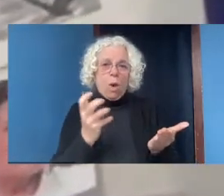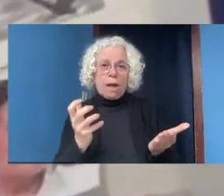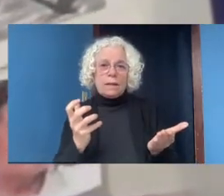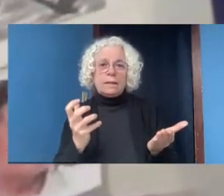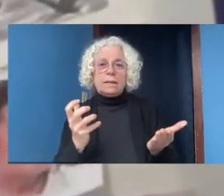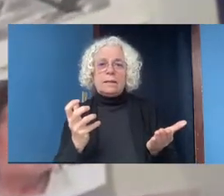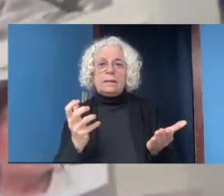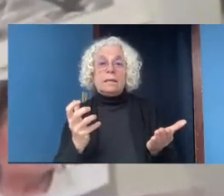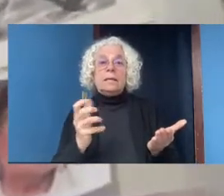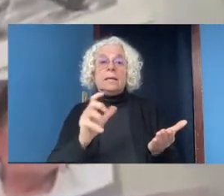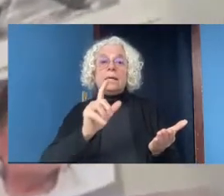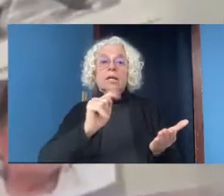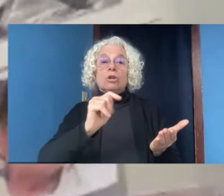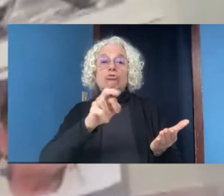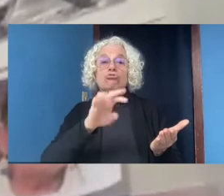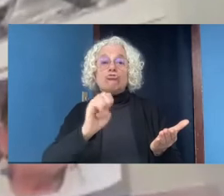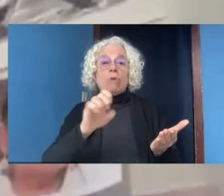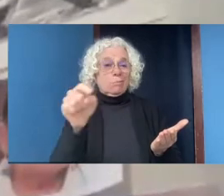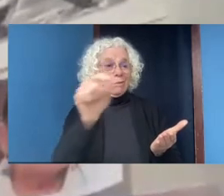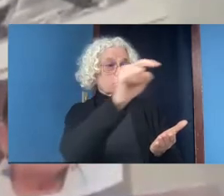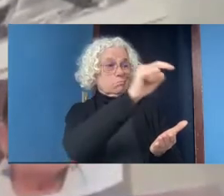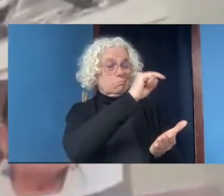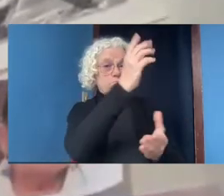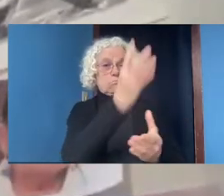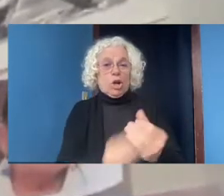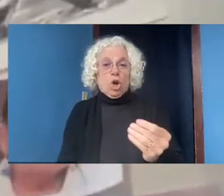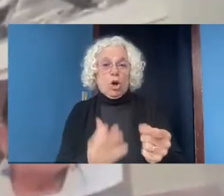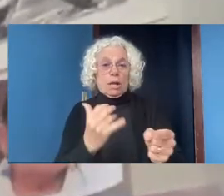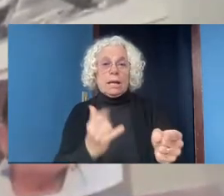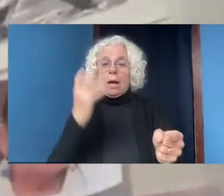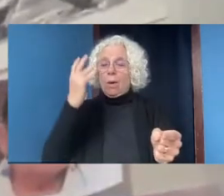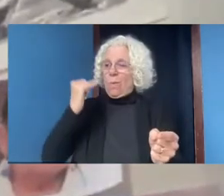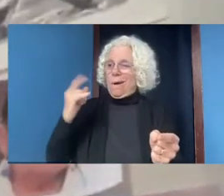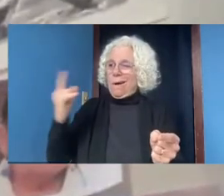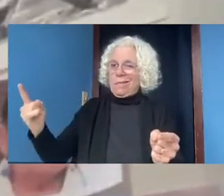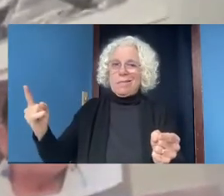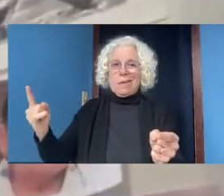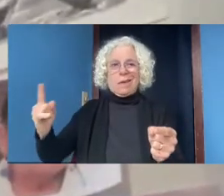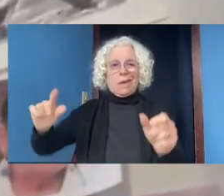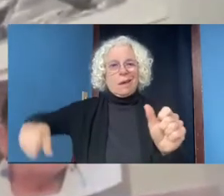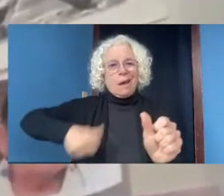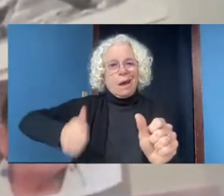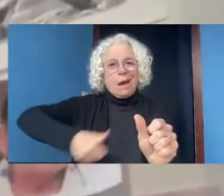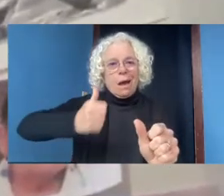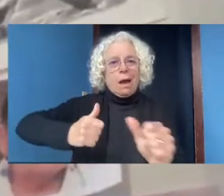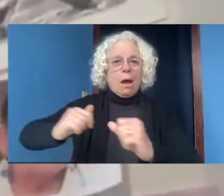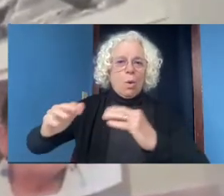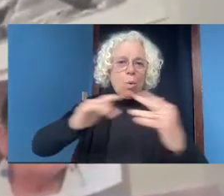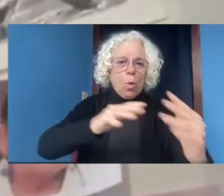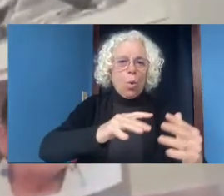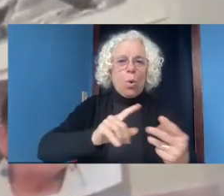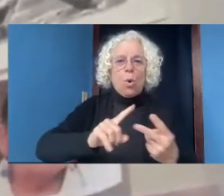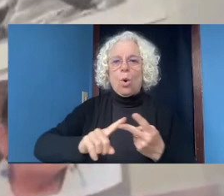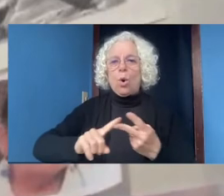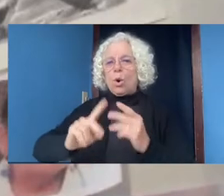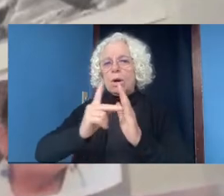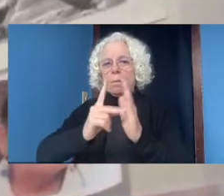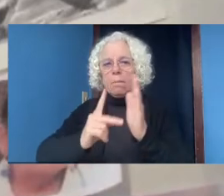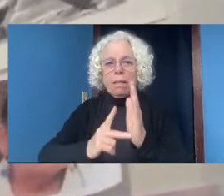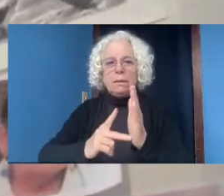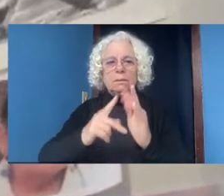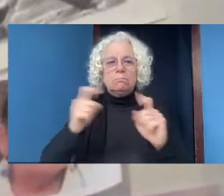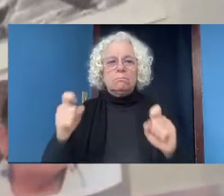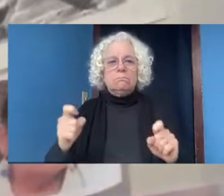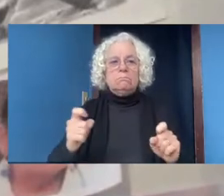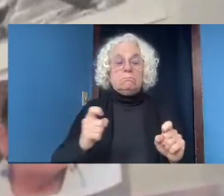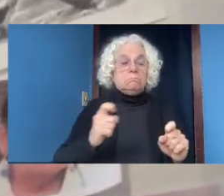extinct through brutal war and government policies. Today, Indian people still struggle